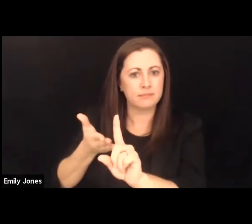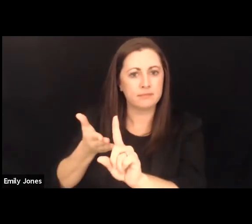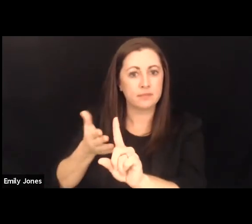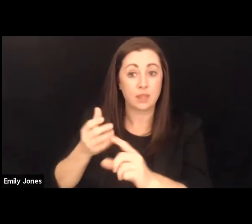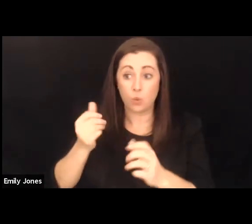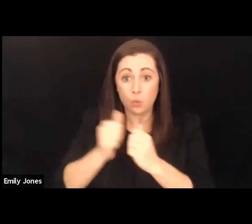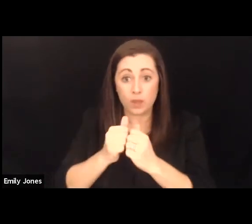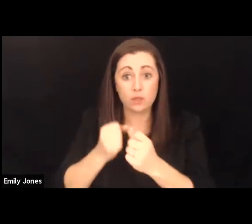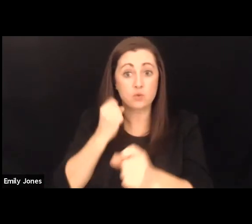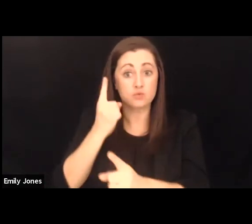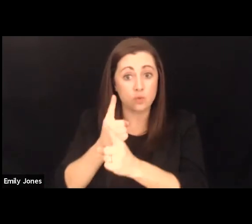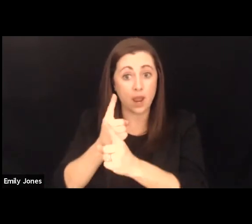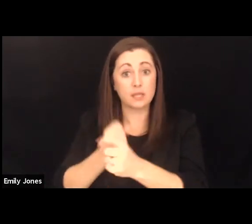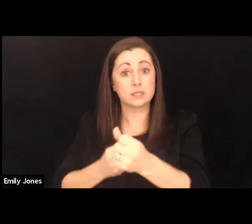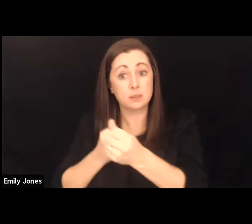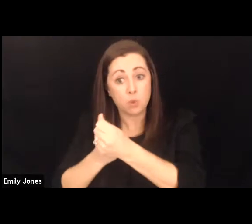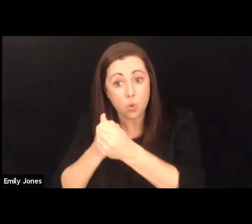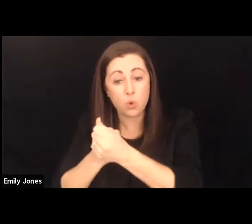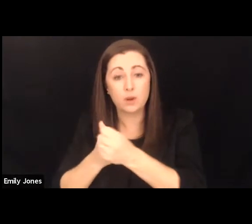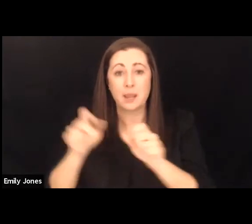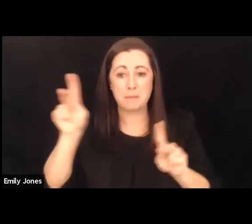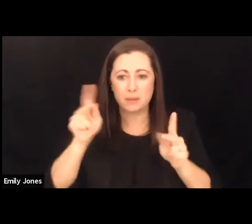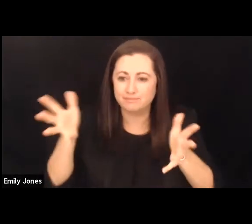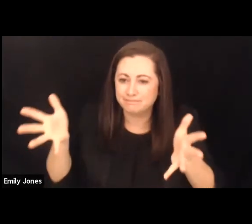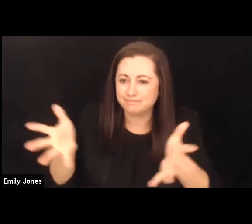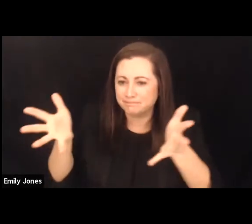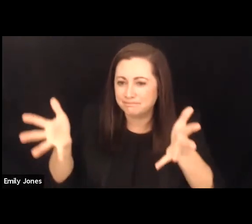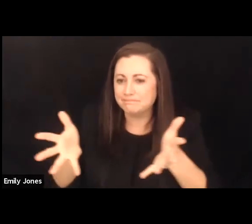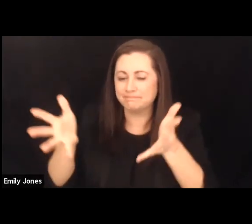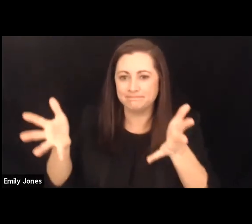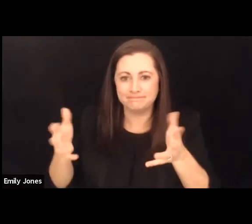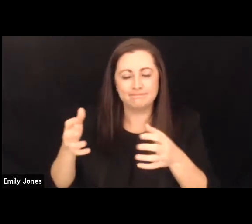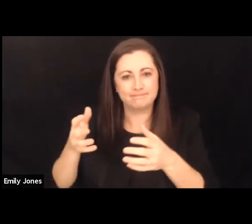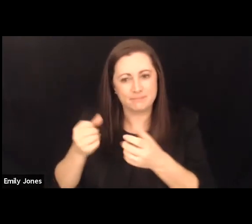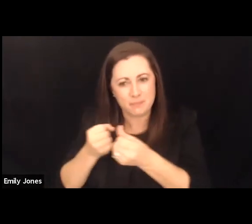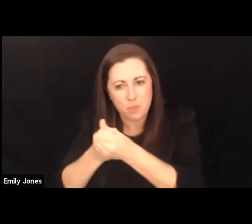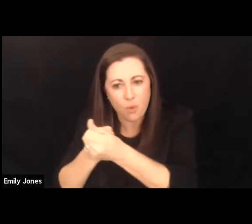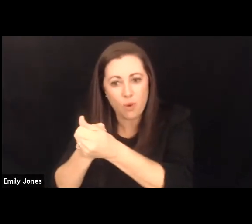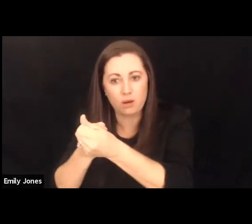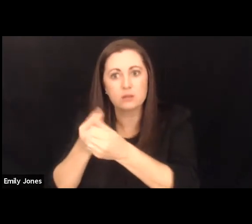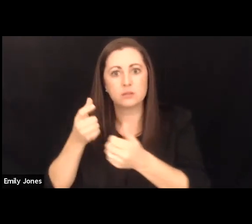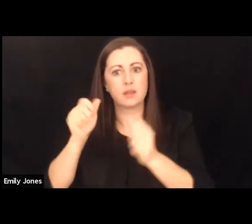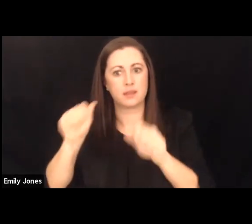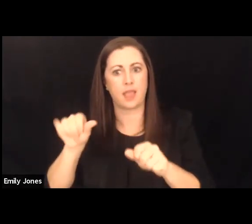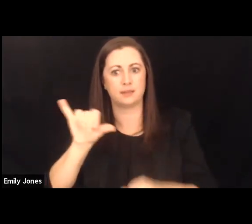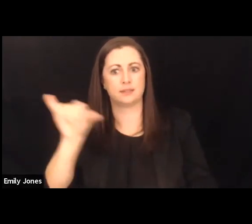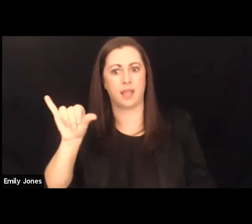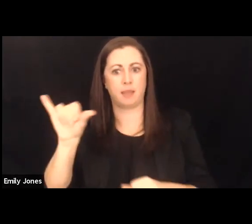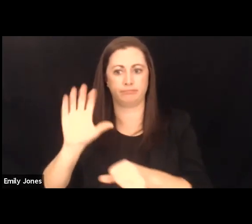support, with the right encouragement, could be doing what Emily Hillman's doing today?